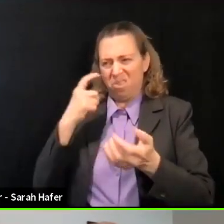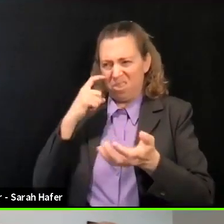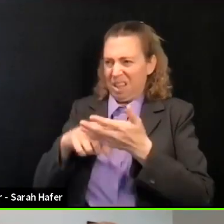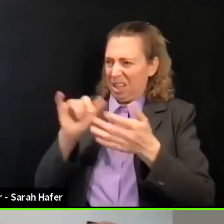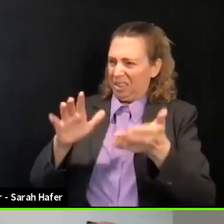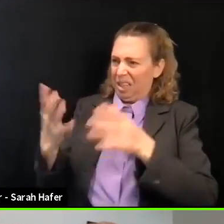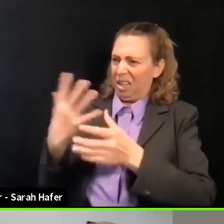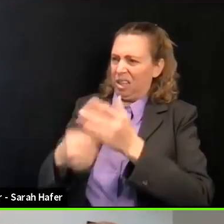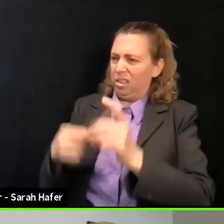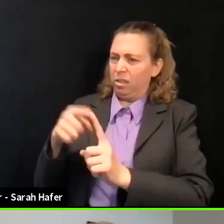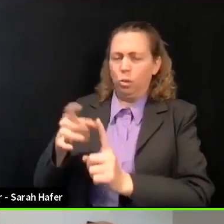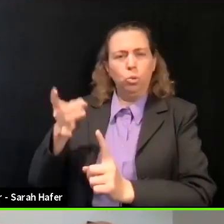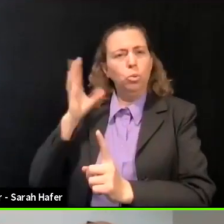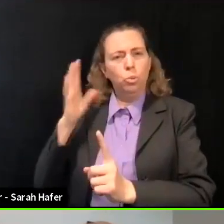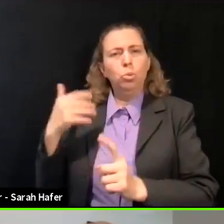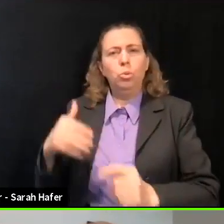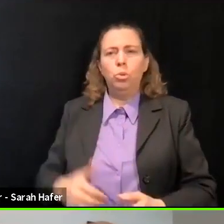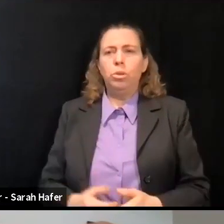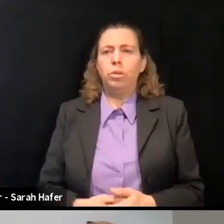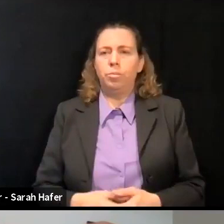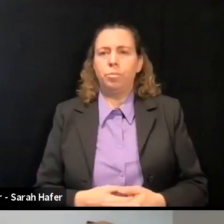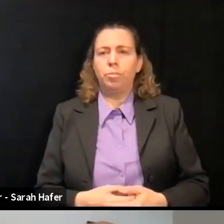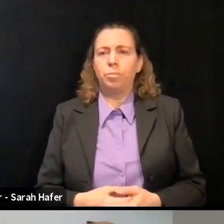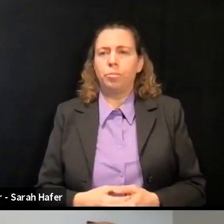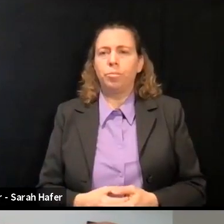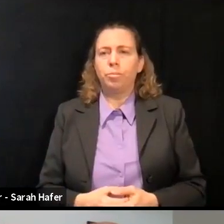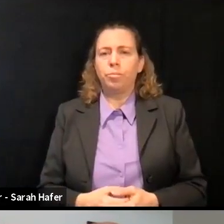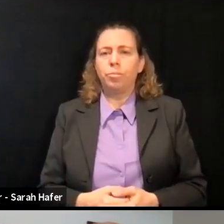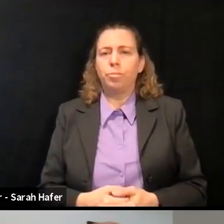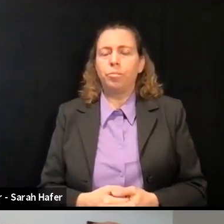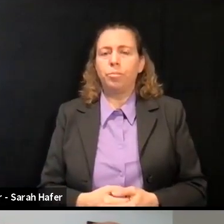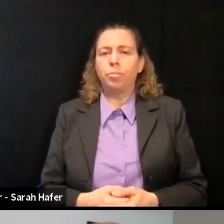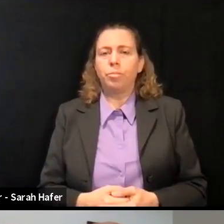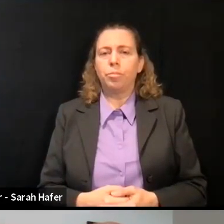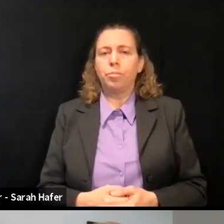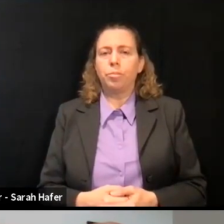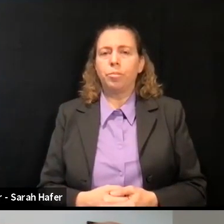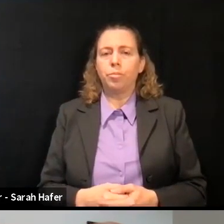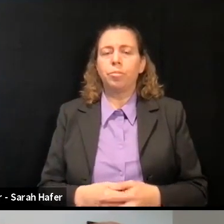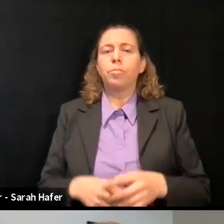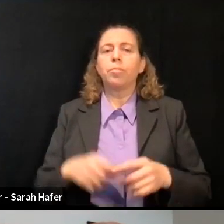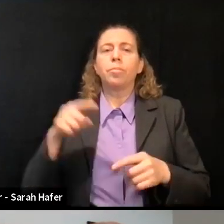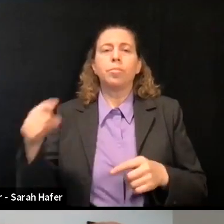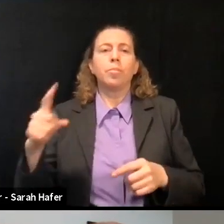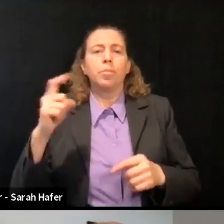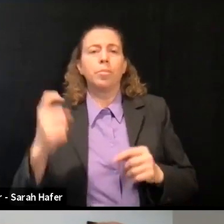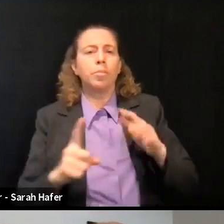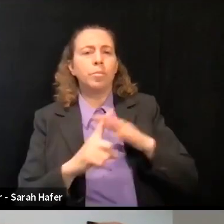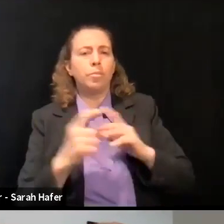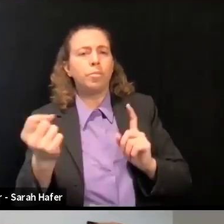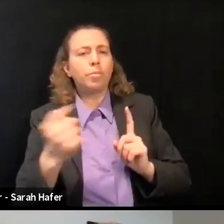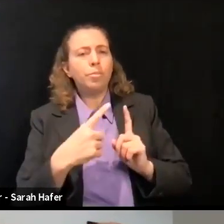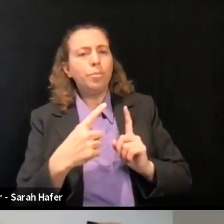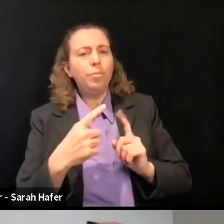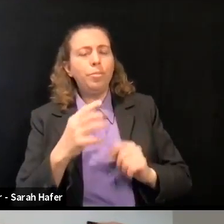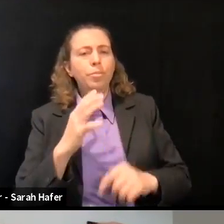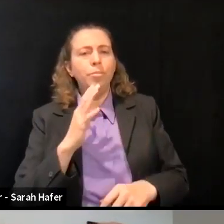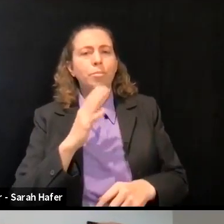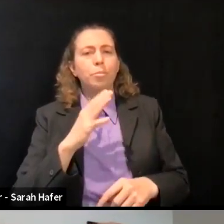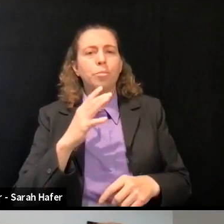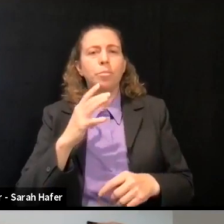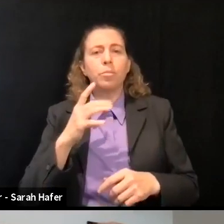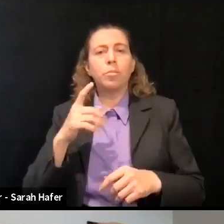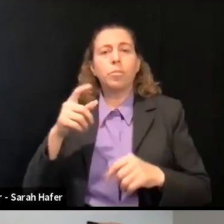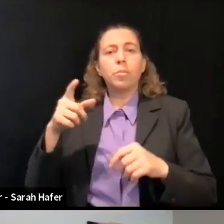Our next question is from Tim, who asks, what about the pandemic's effects on children who are anxious, depressed,